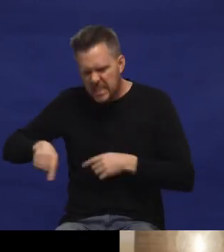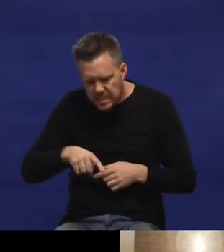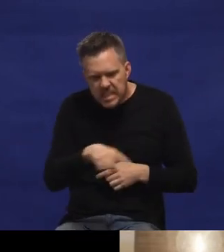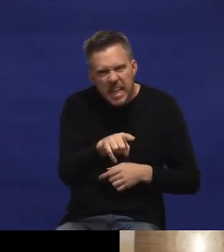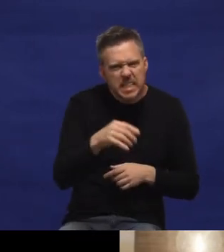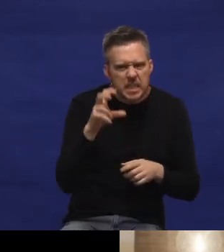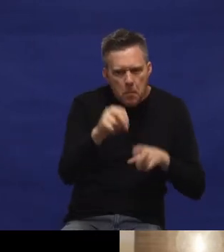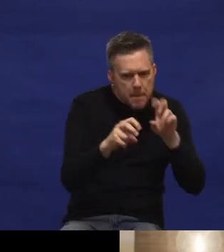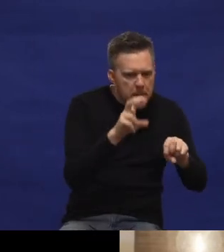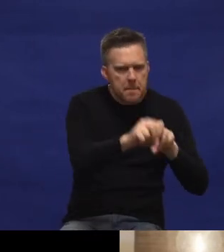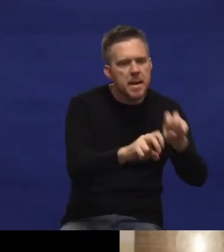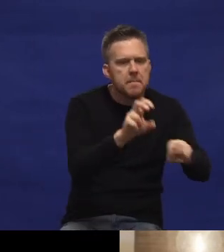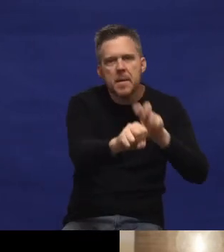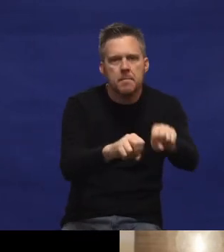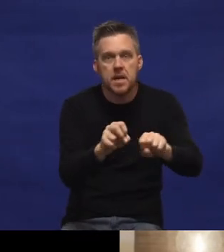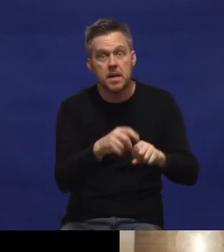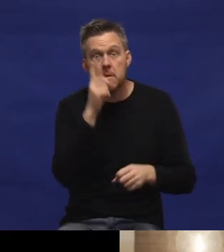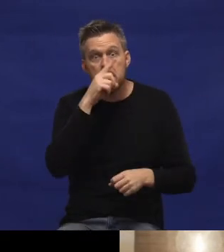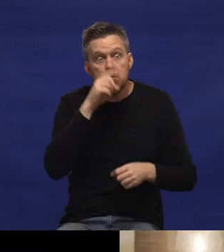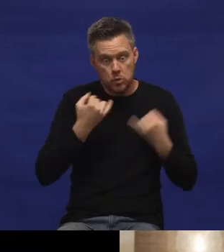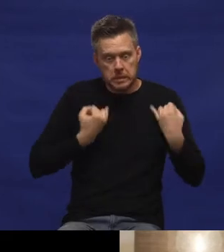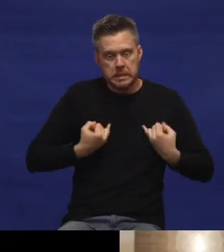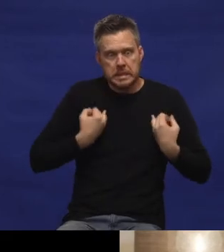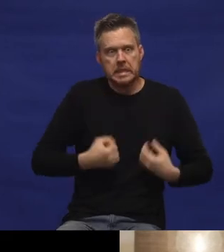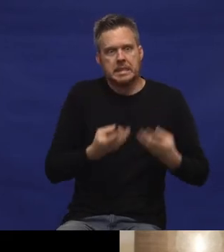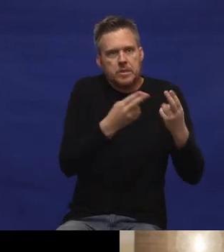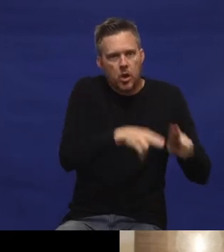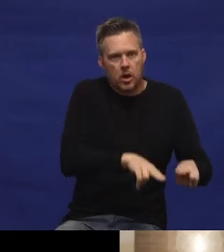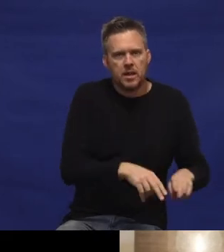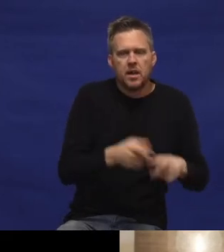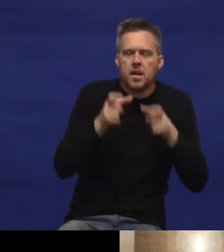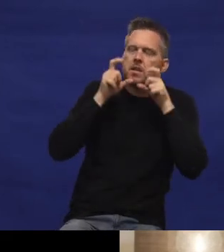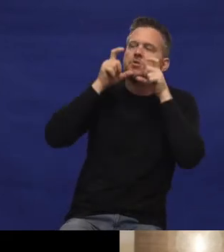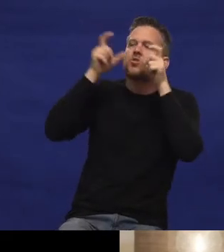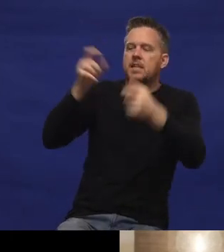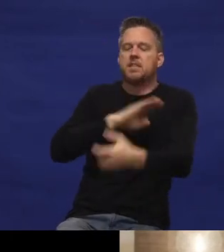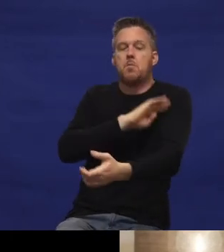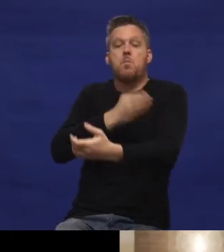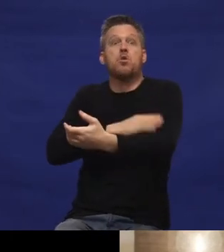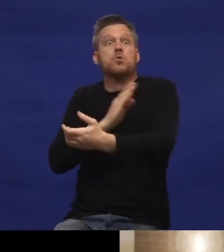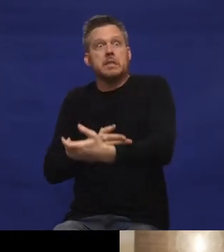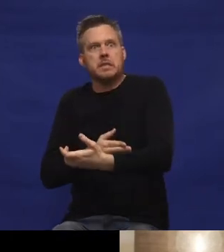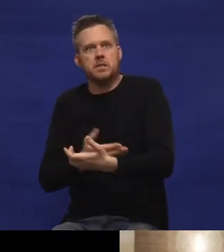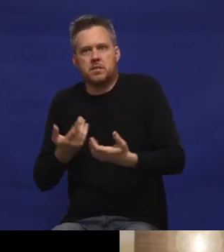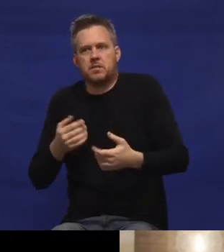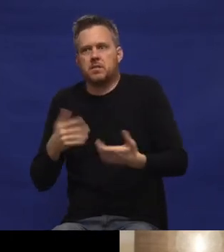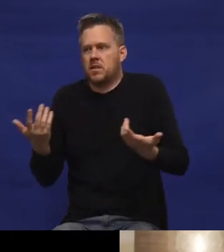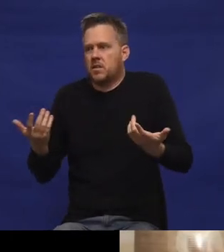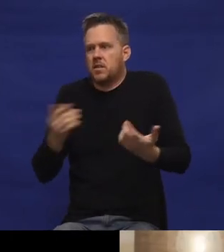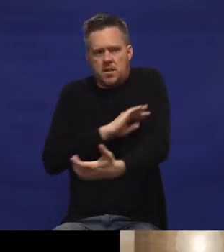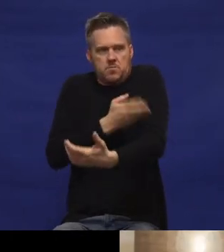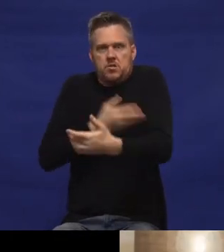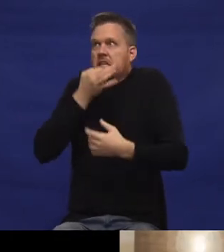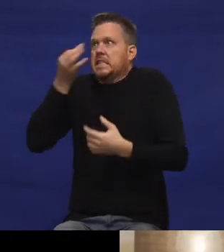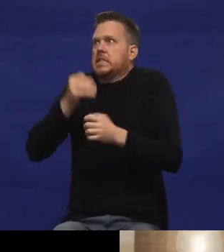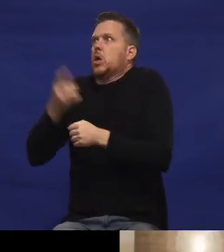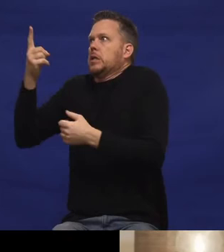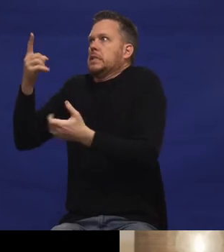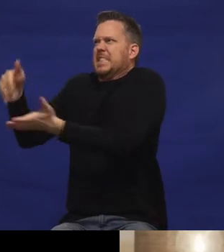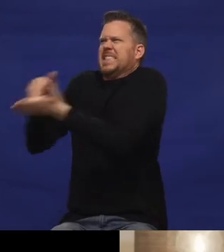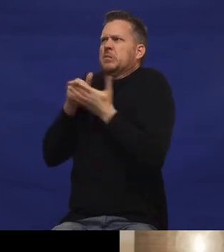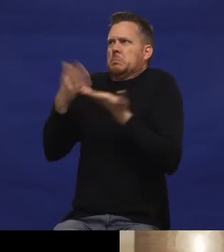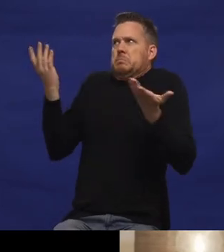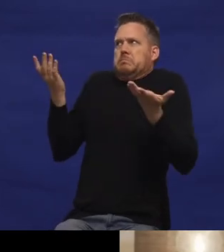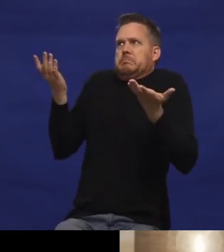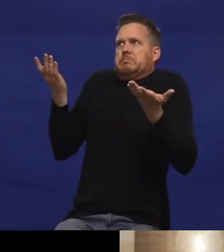snakes to come out of the earth and bite the people. People were getting sick and dying. So they cried out to Moses. Moses, like, do something. So Moses goes to God, says, help me